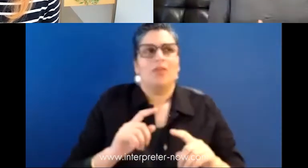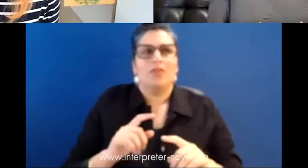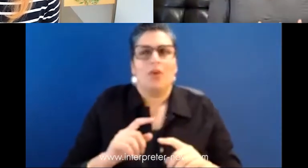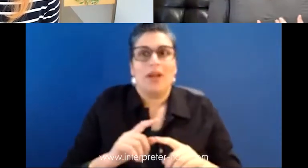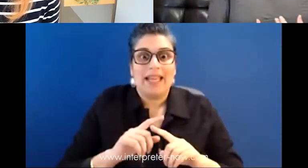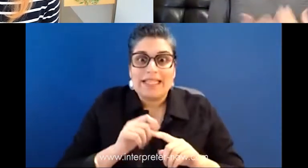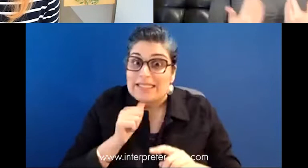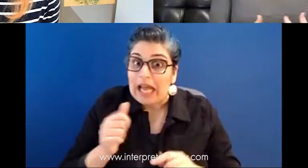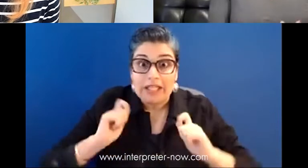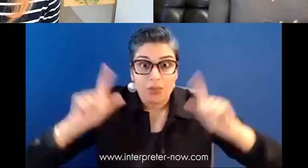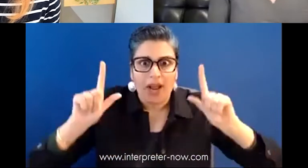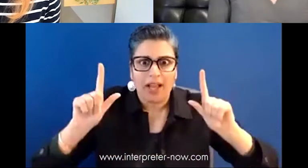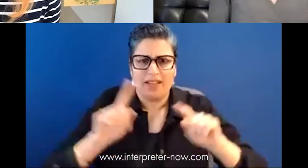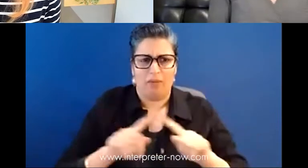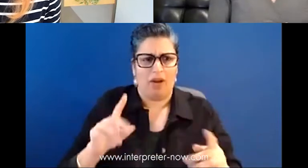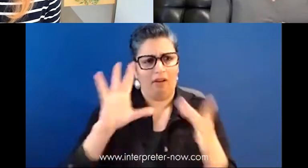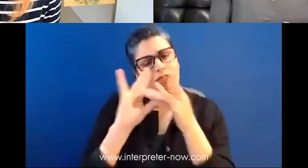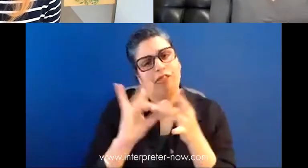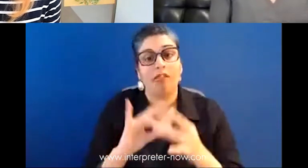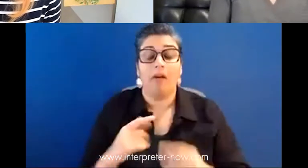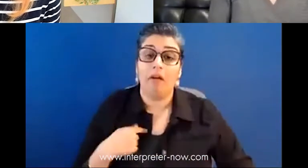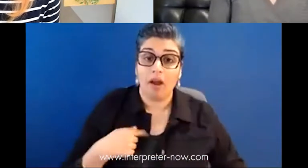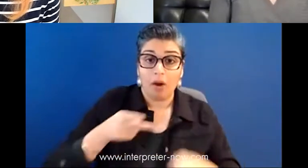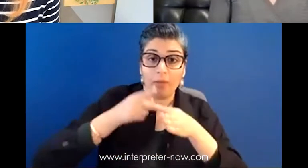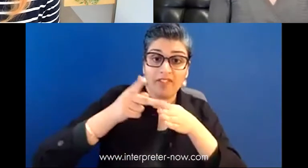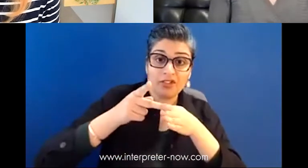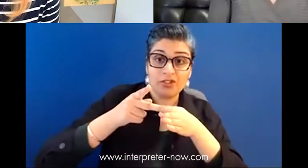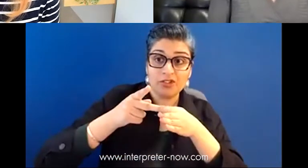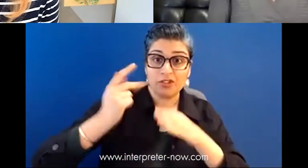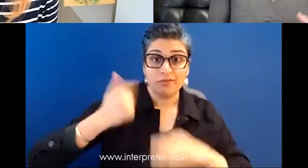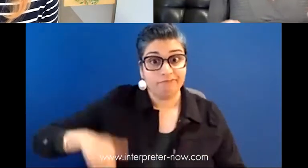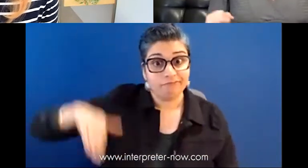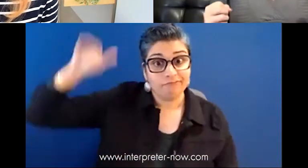a professional. I'm a grown-up now. This is not middle school cafeteria.